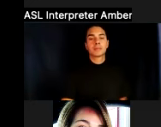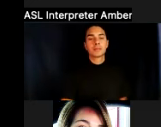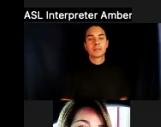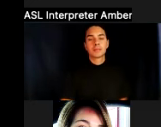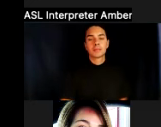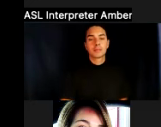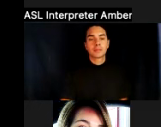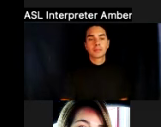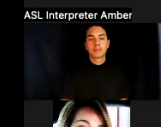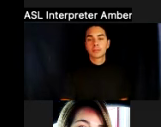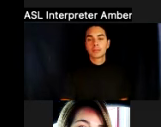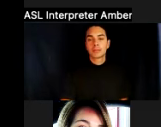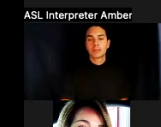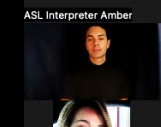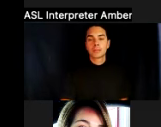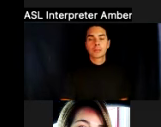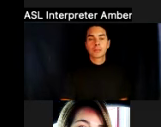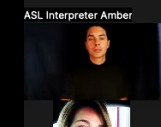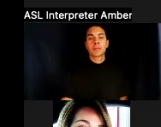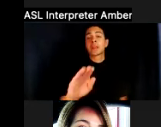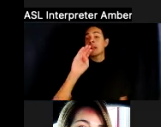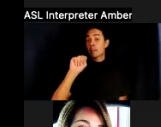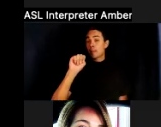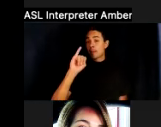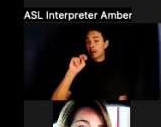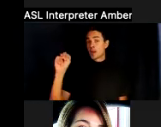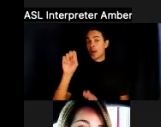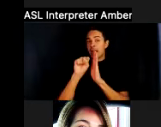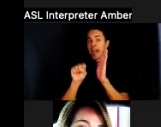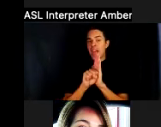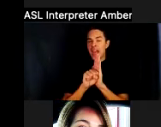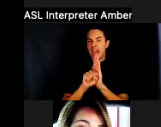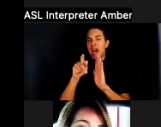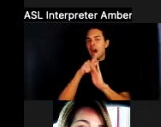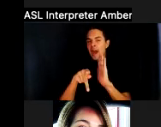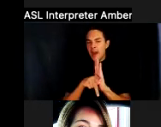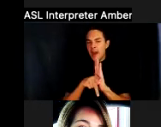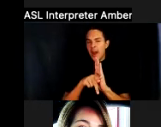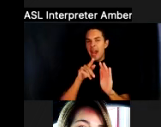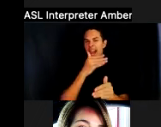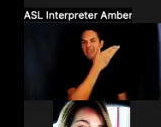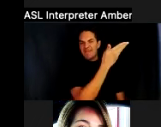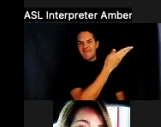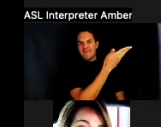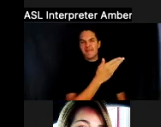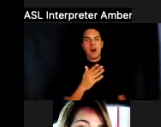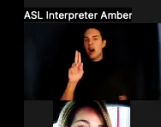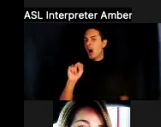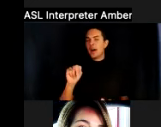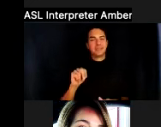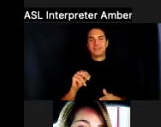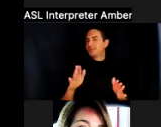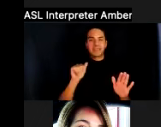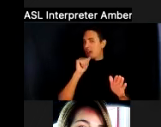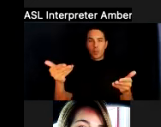So the Minnesota statute here says that sexual harassment includes, again, unwelcome sexual advances, requests for